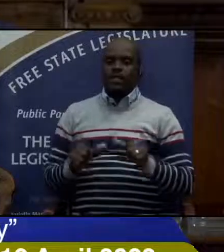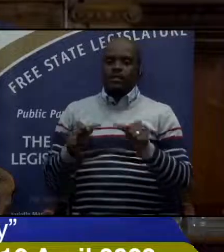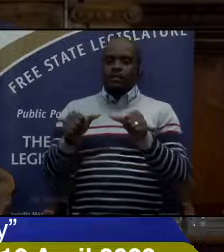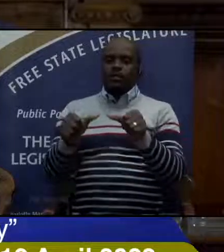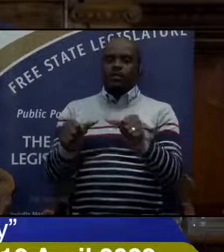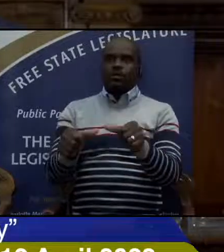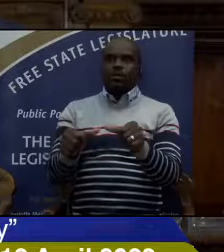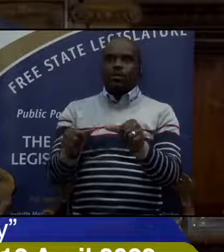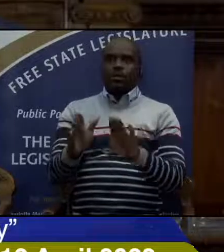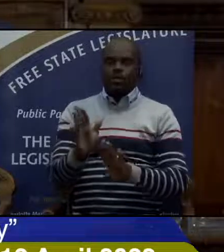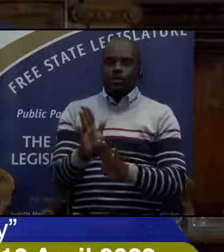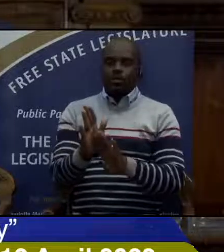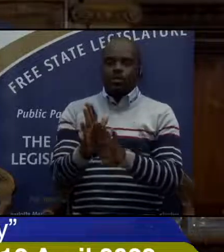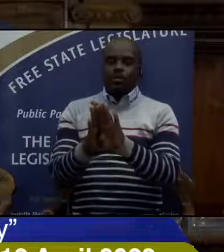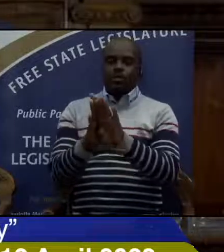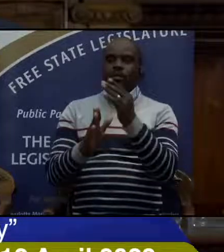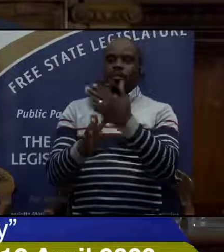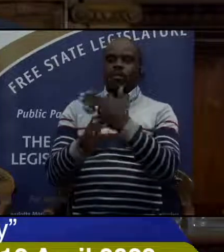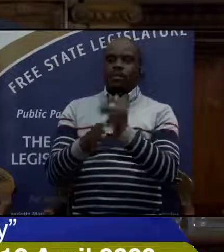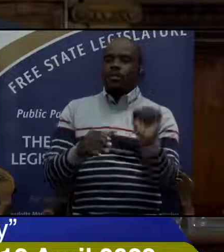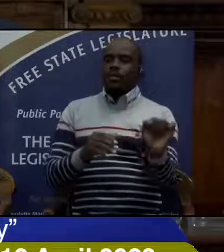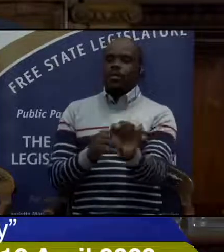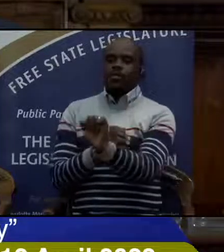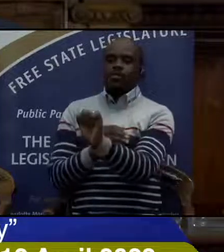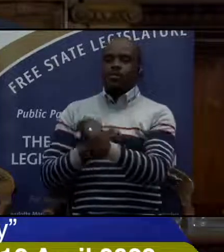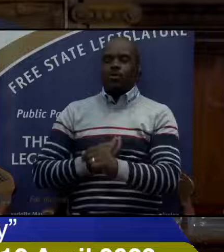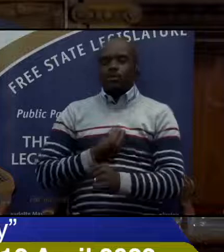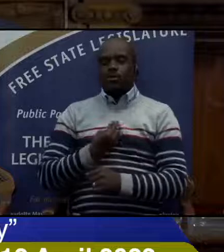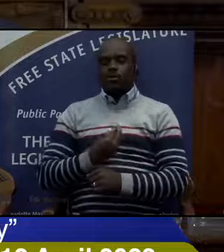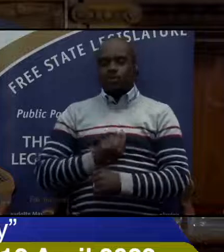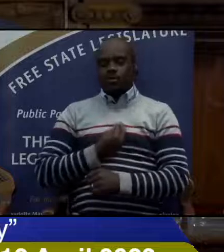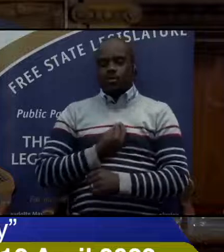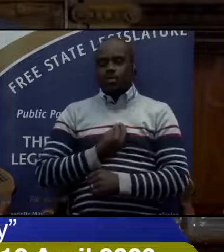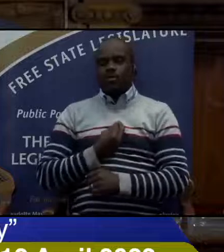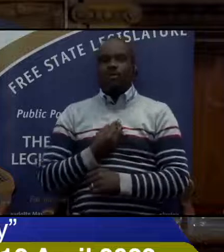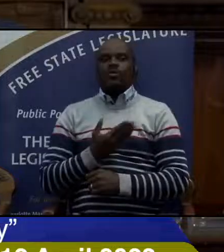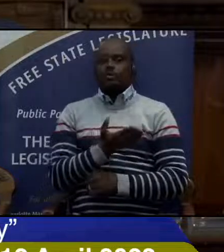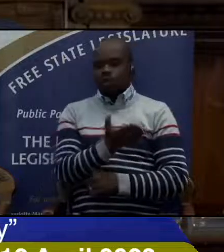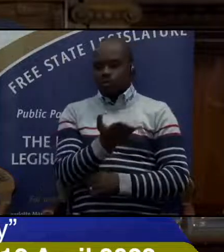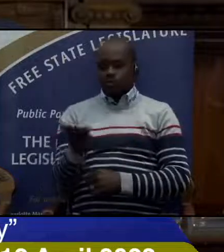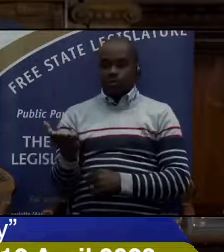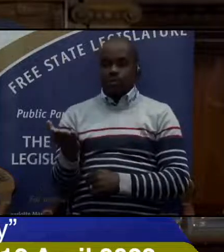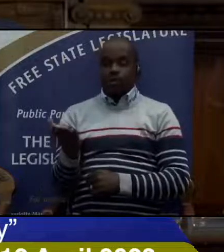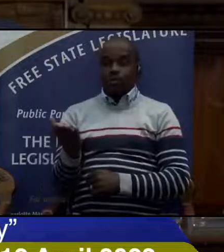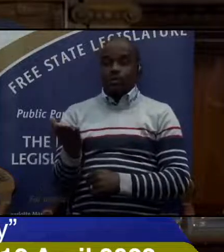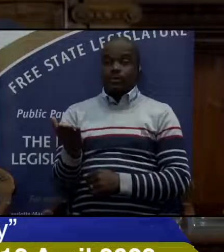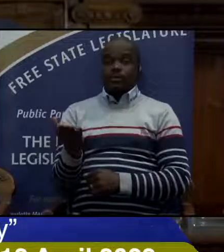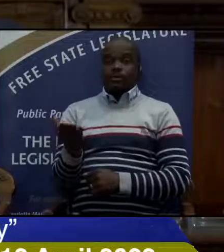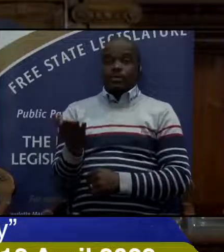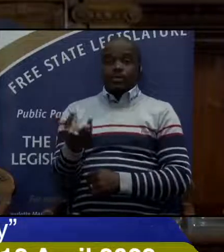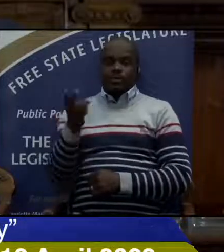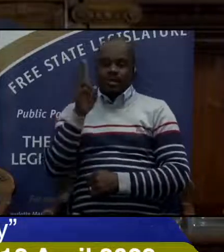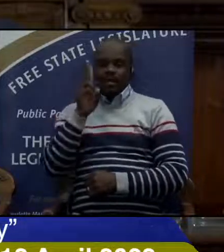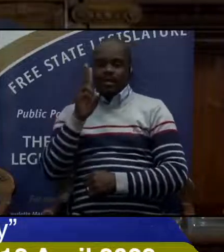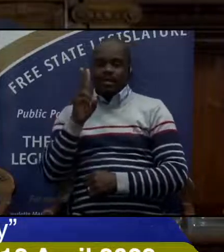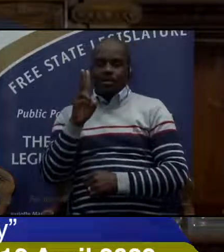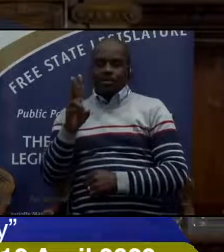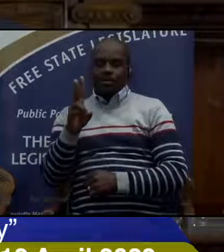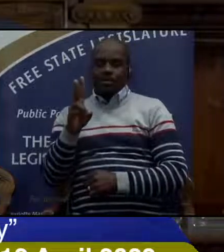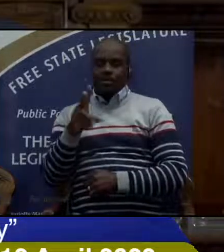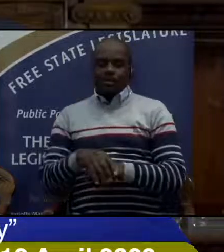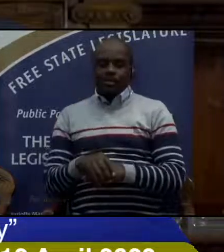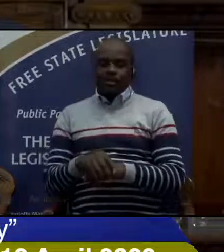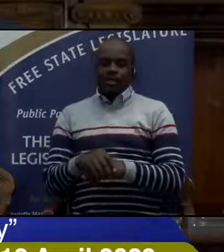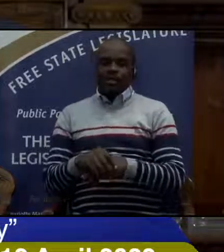people across the length and breadth of the province are faced with multiple challenges such as unemployment,